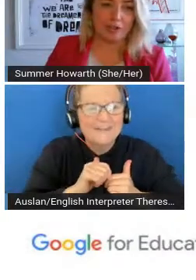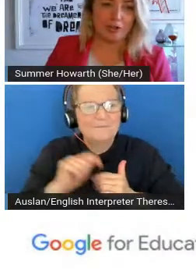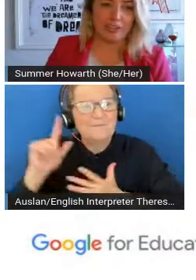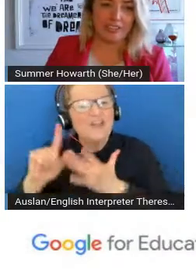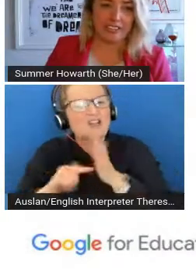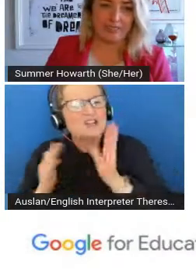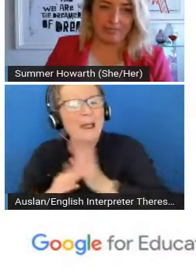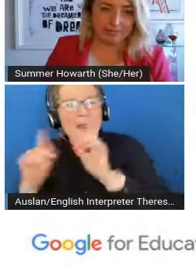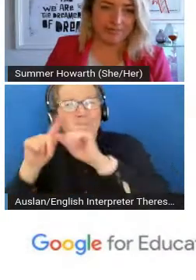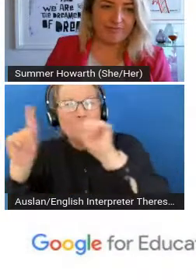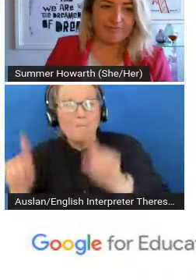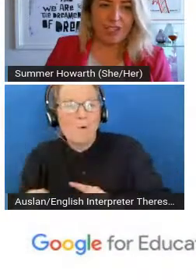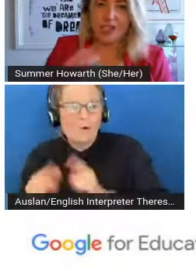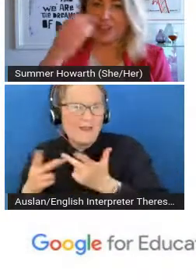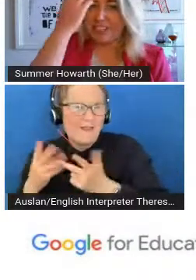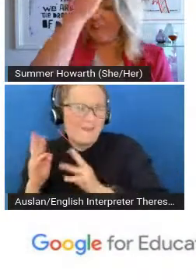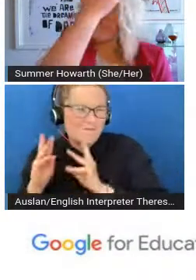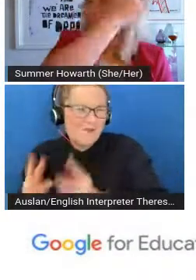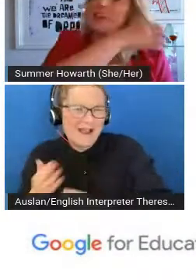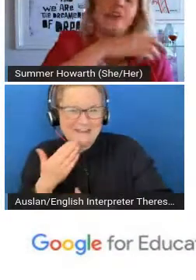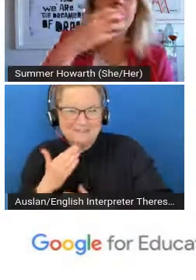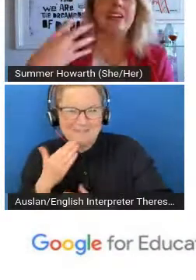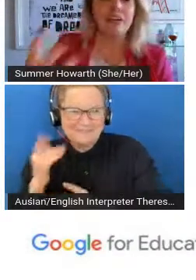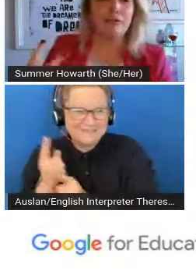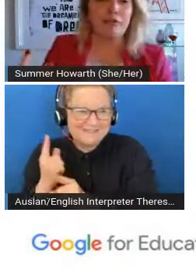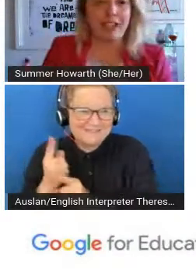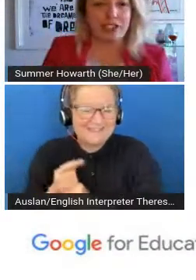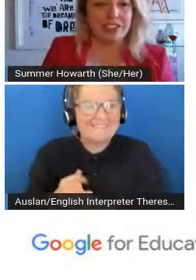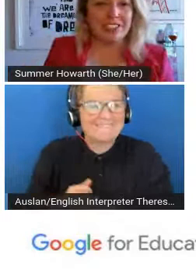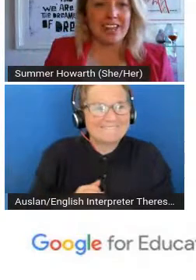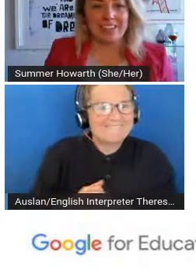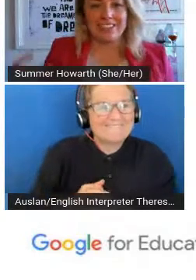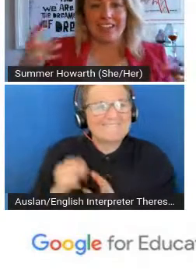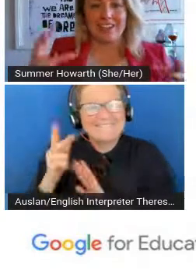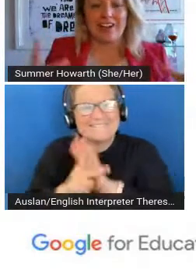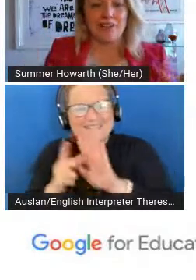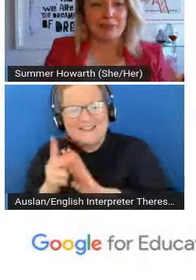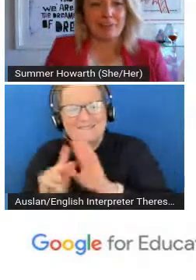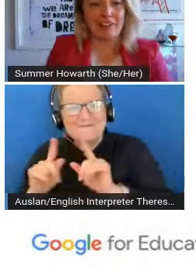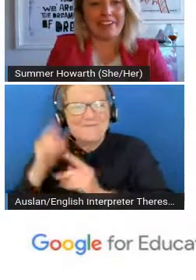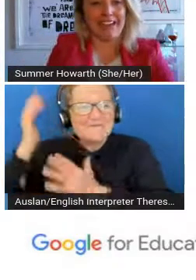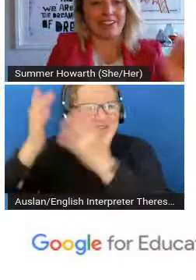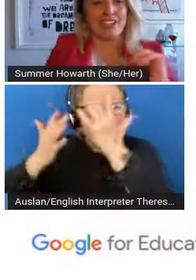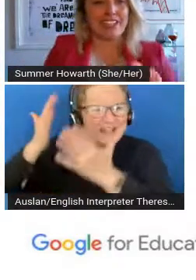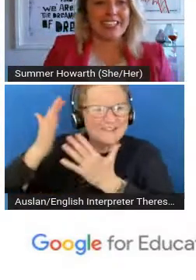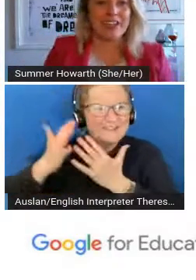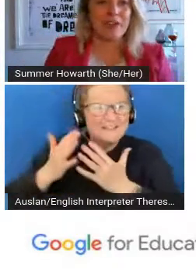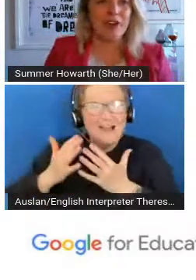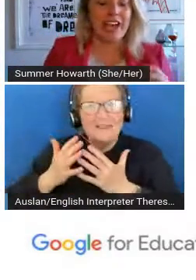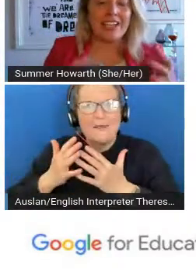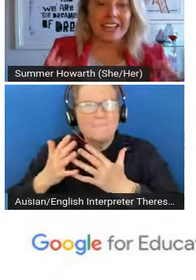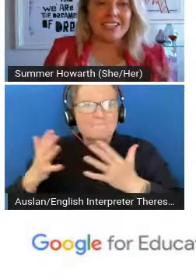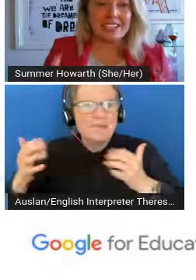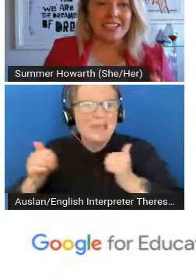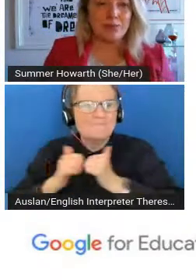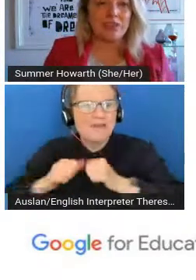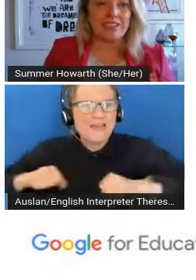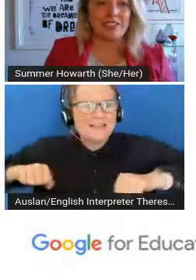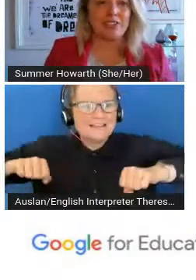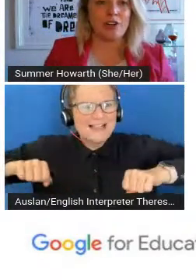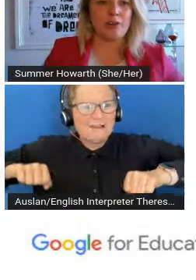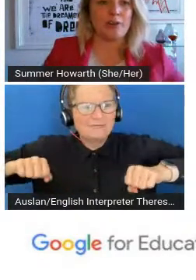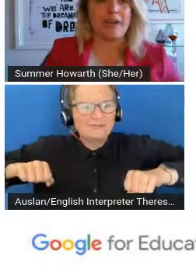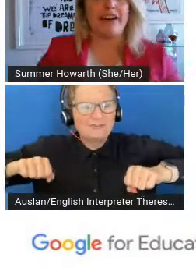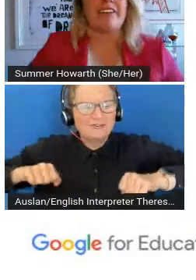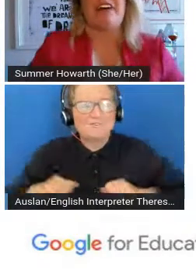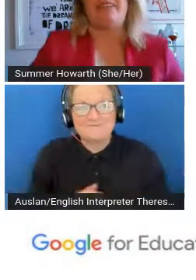that, of course. And there you go. Different video reflections, like kind of the Big Brother couch. That's what is